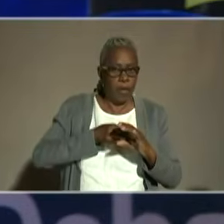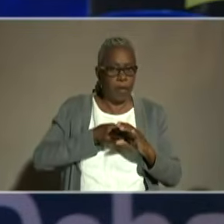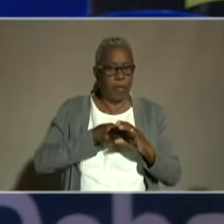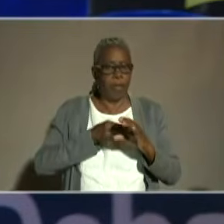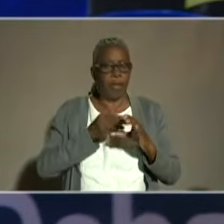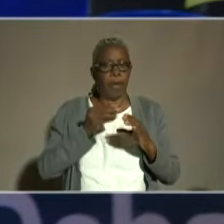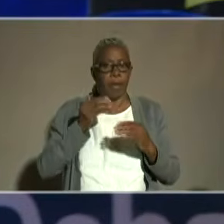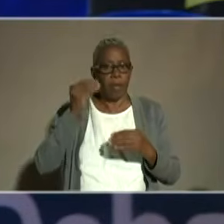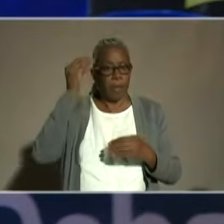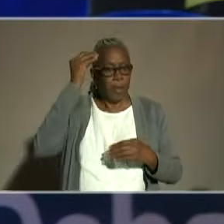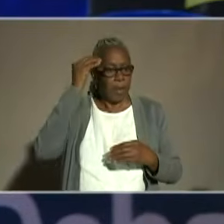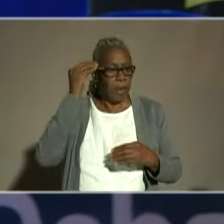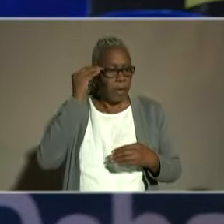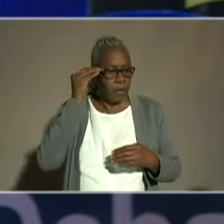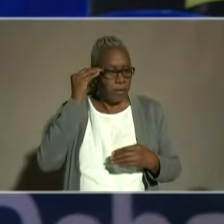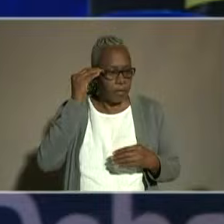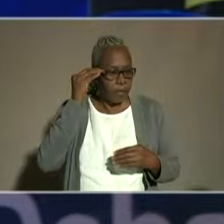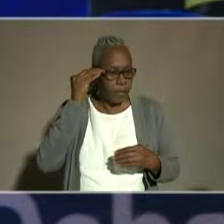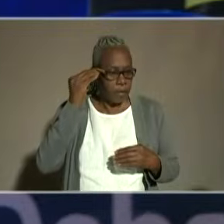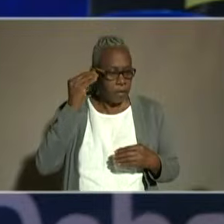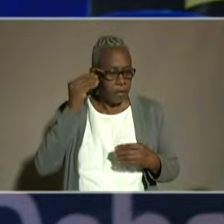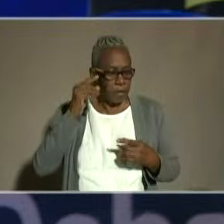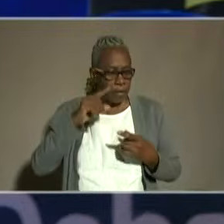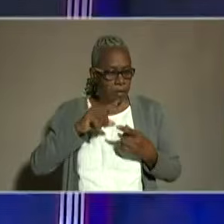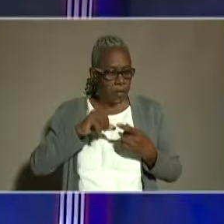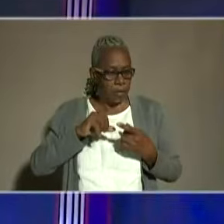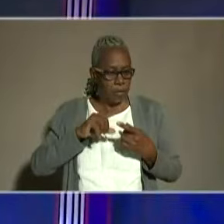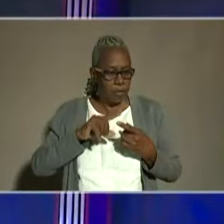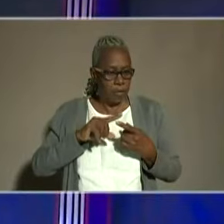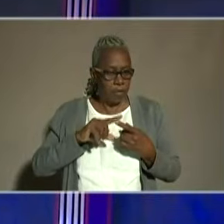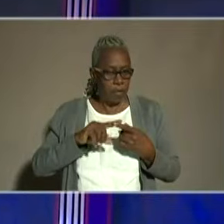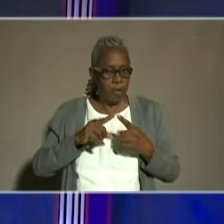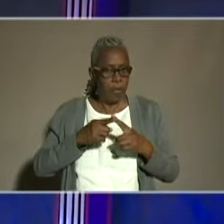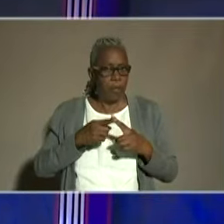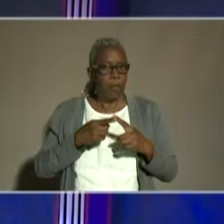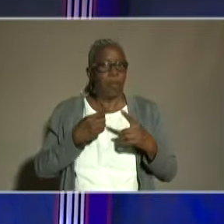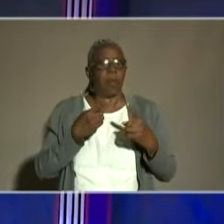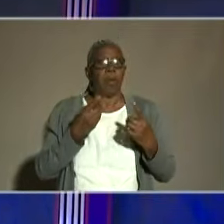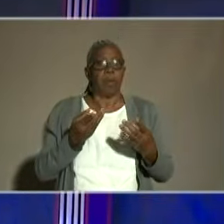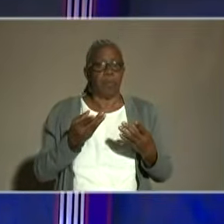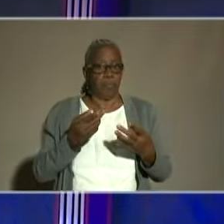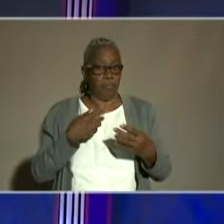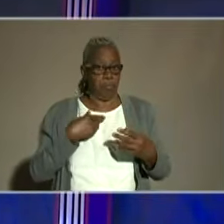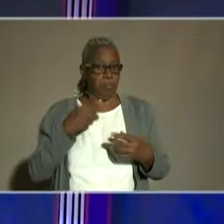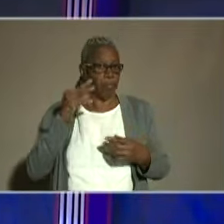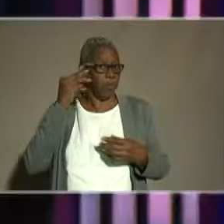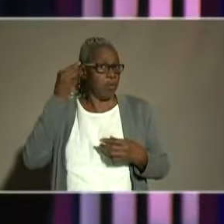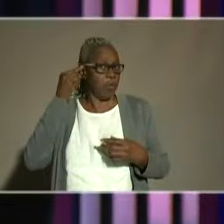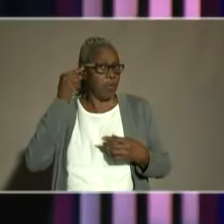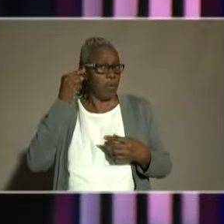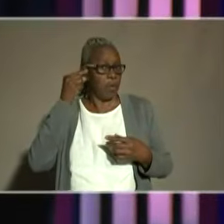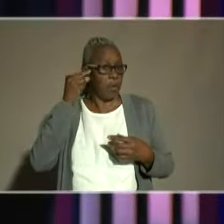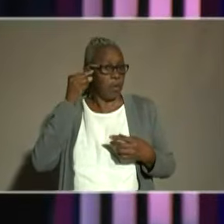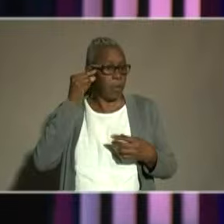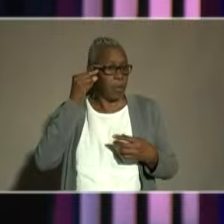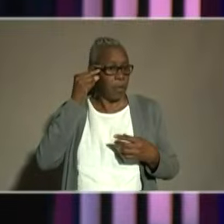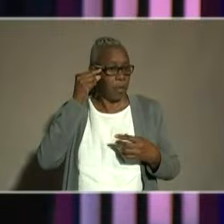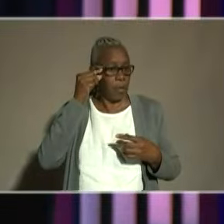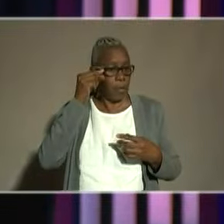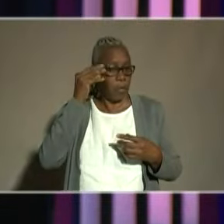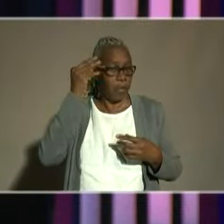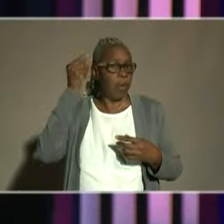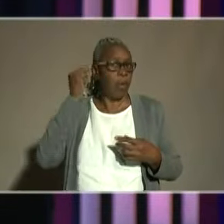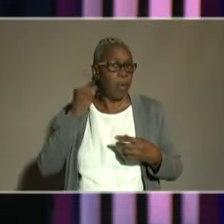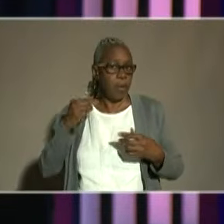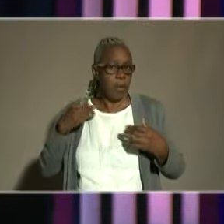FID is a friend of the leader of the opposition. Thank you, Dr. Holness. Mr. Golding has the opportunity to respond. Press freedom is a